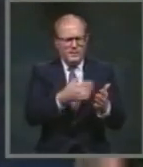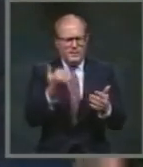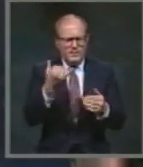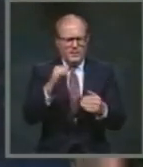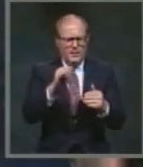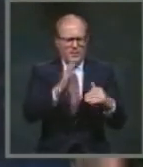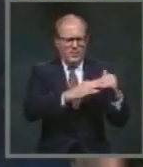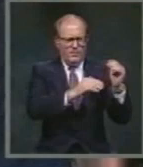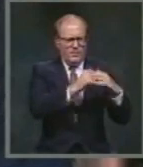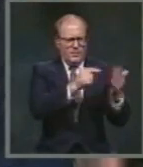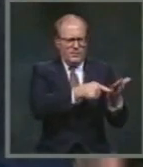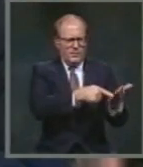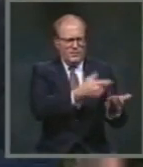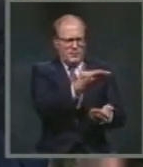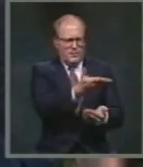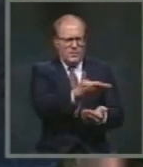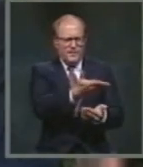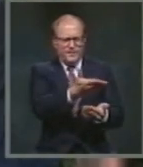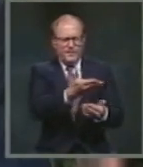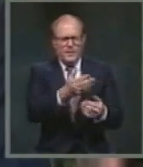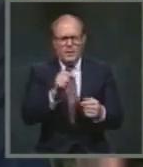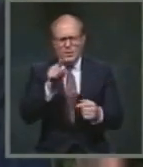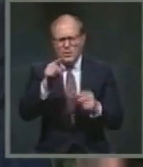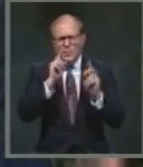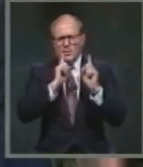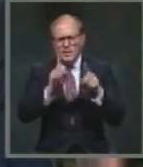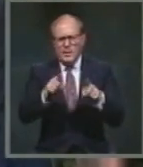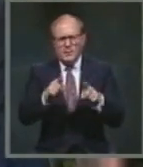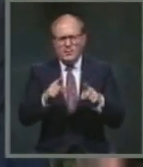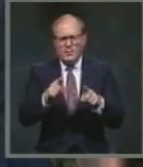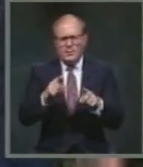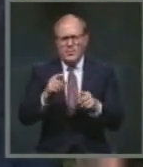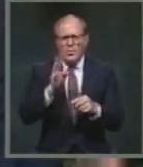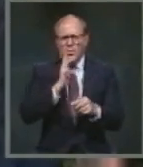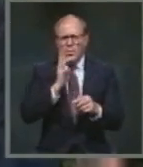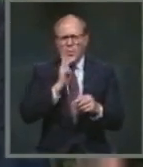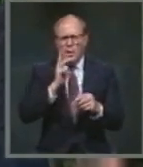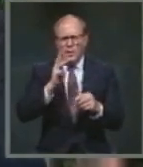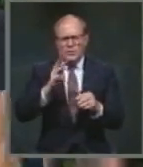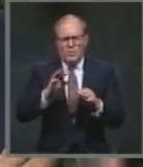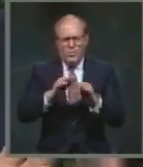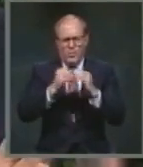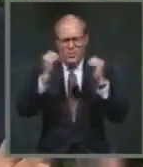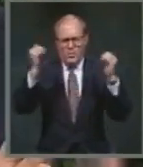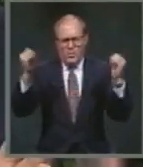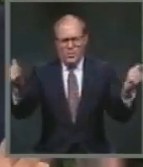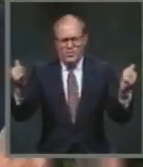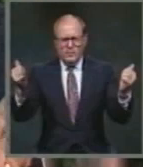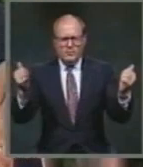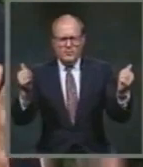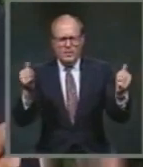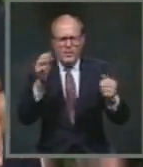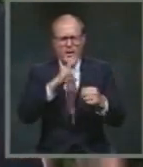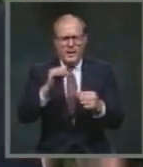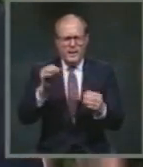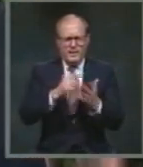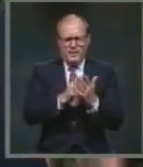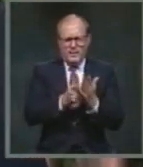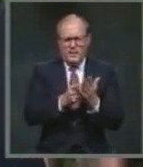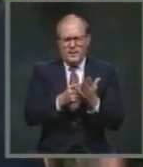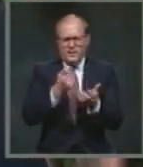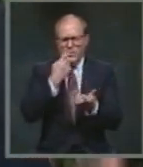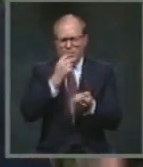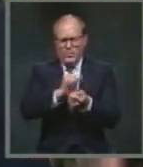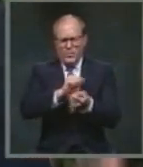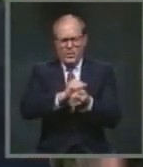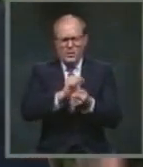these stones?" Then you shall answer them that the waters of Jordan were cut off before, and these stones